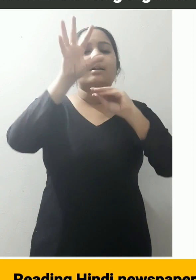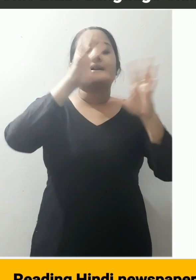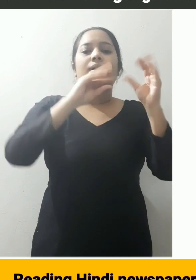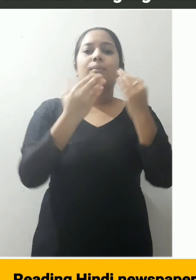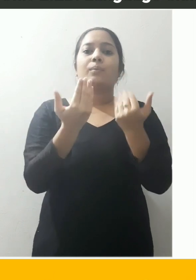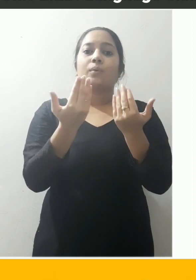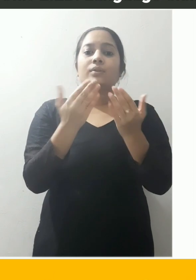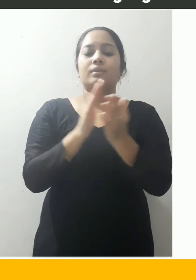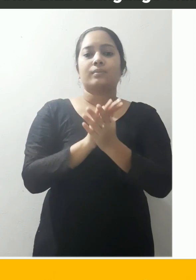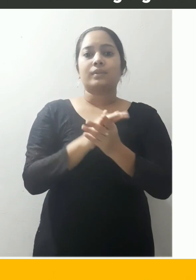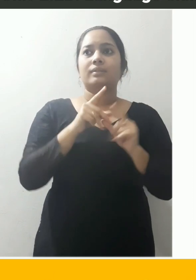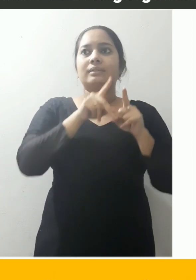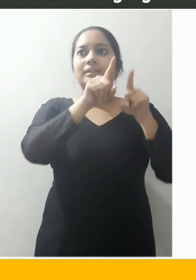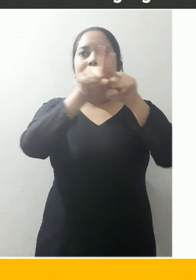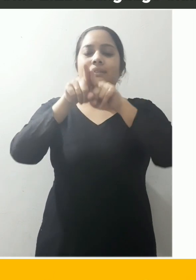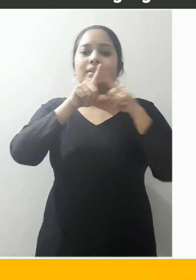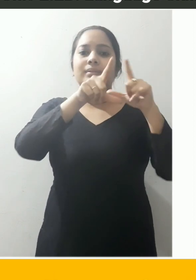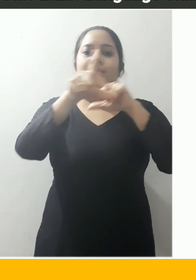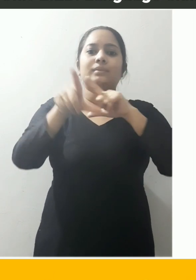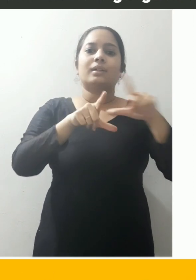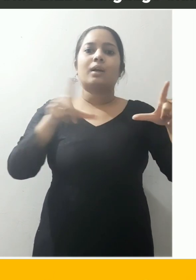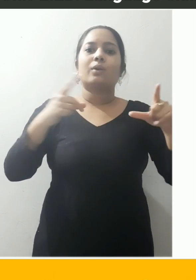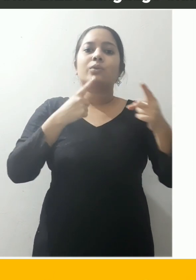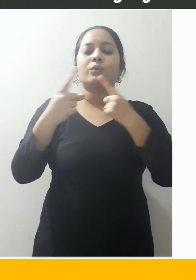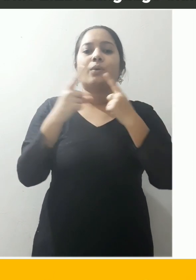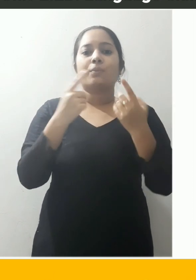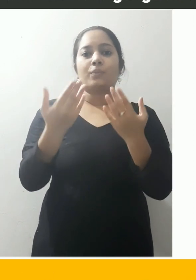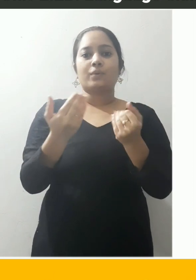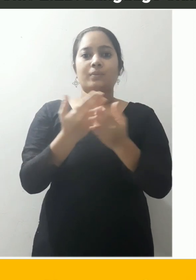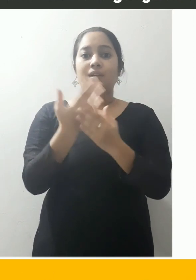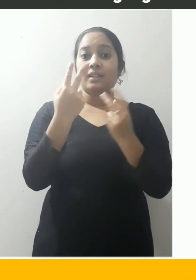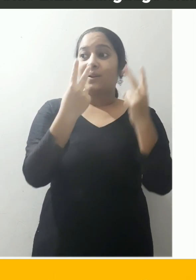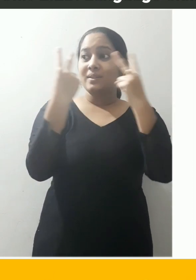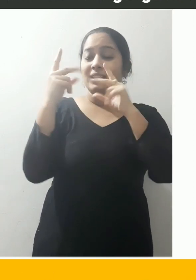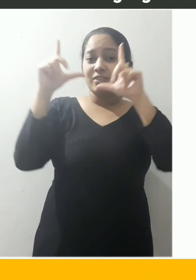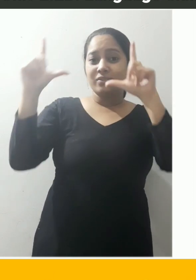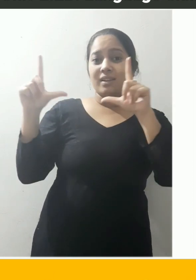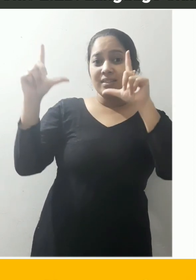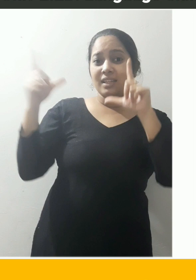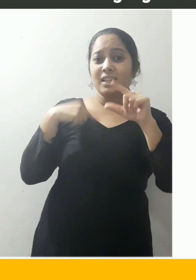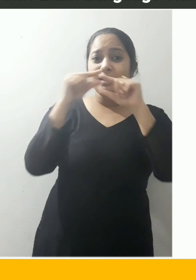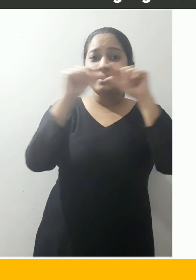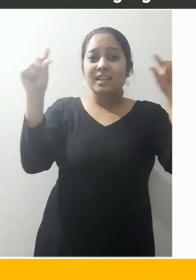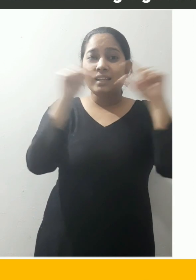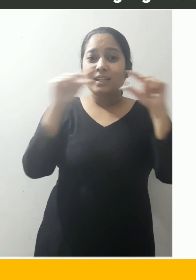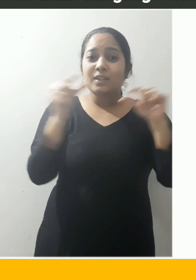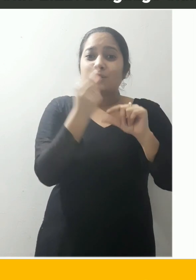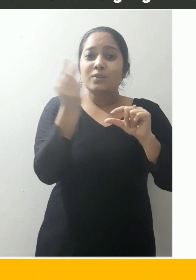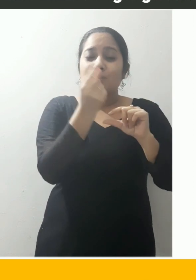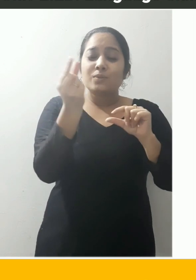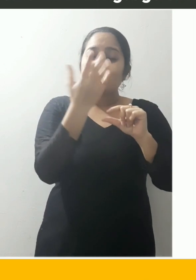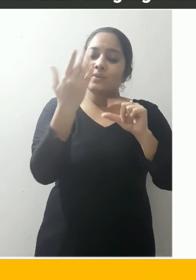language. You may refer to some of the common phrases from this chart.